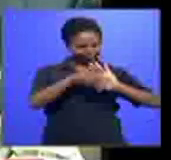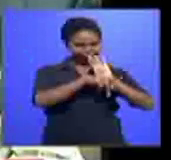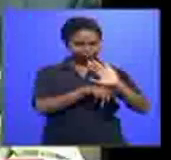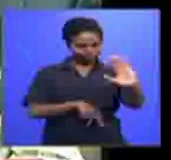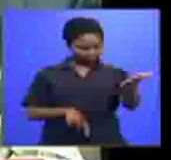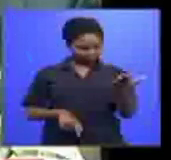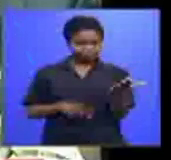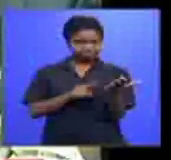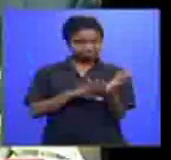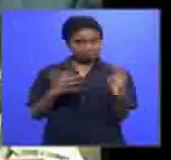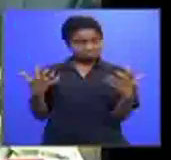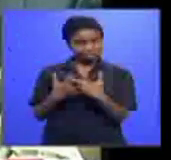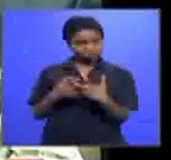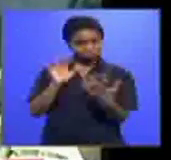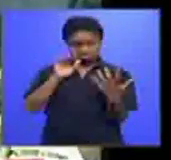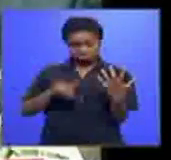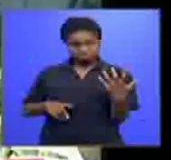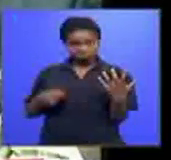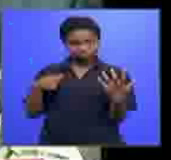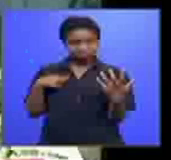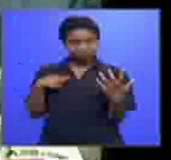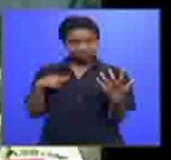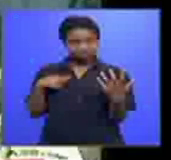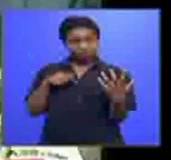the requirements of the fiscus.